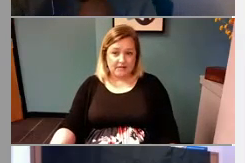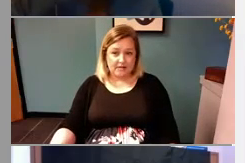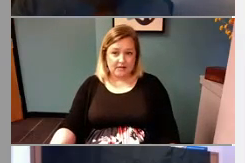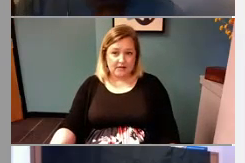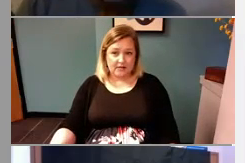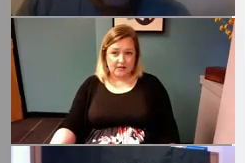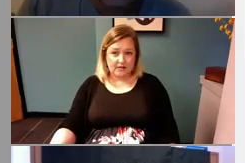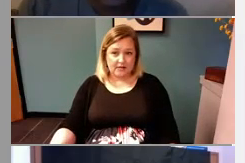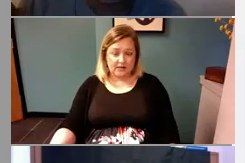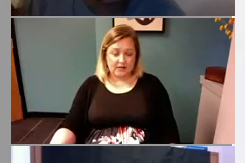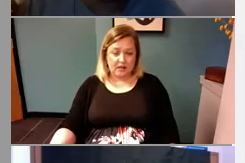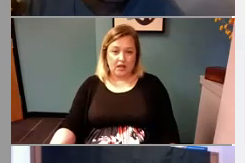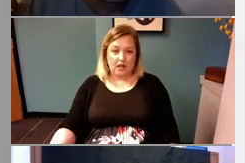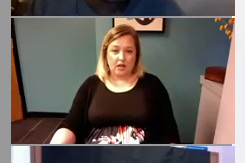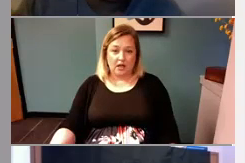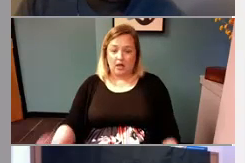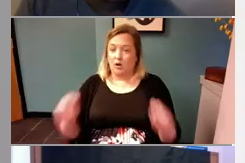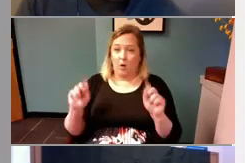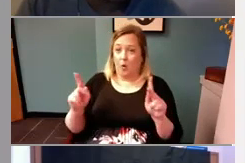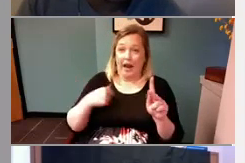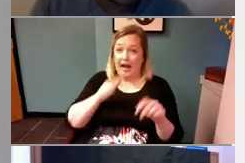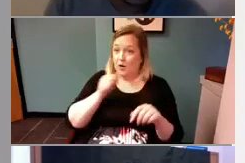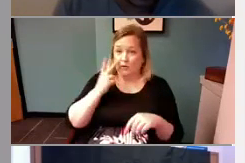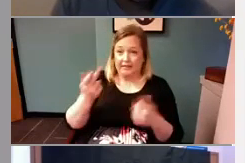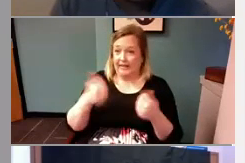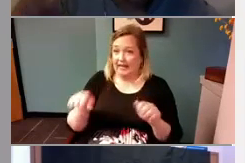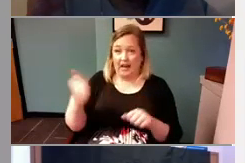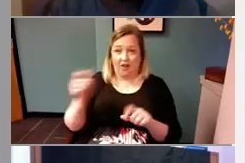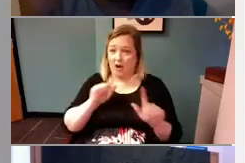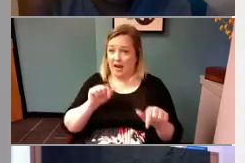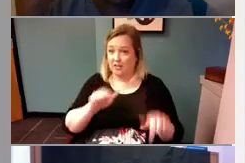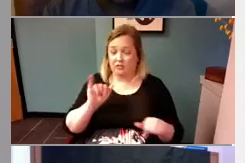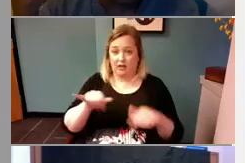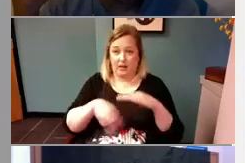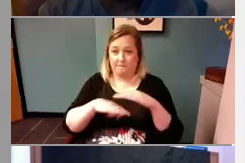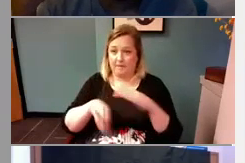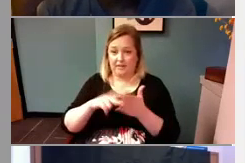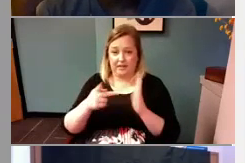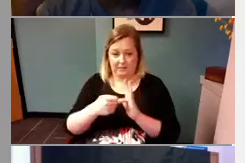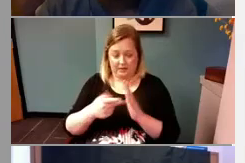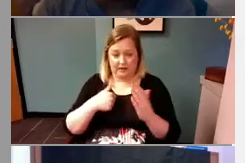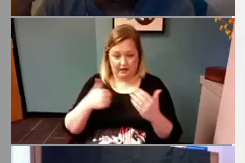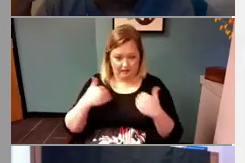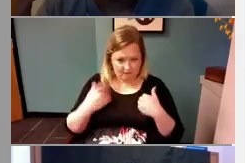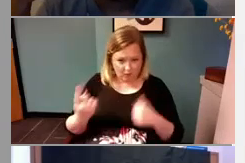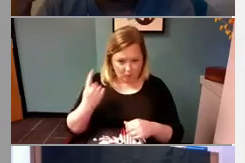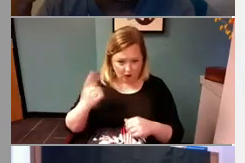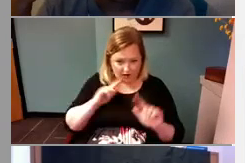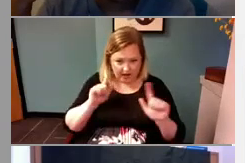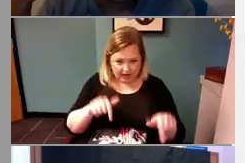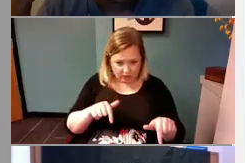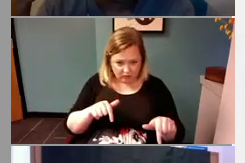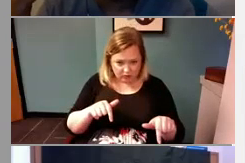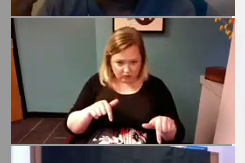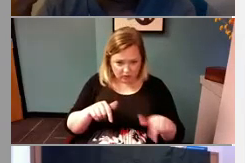Okay, so I don't see any other answer. So that basically means that I have one answer. So that basically means